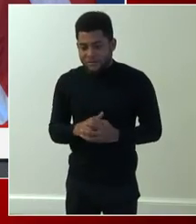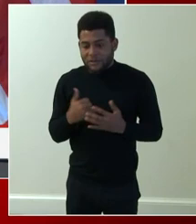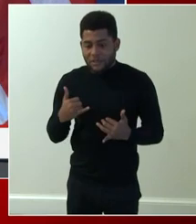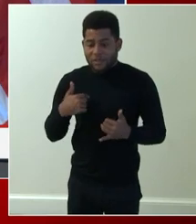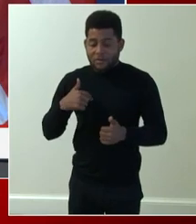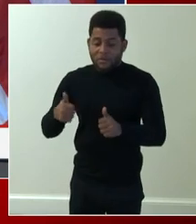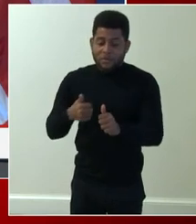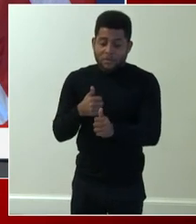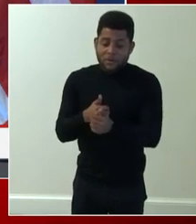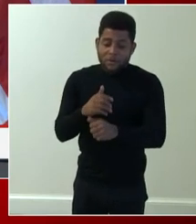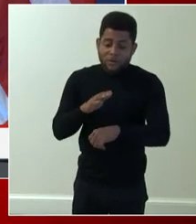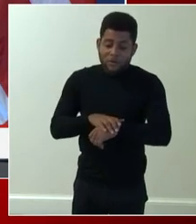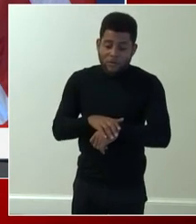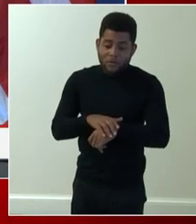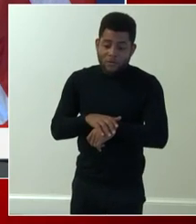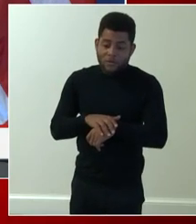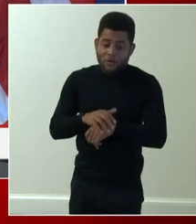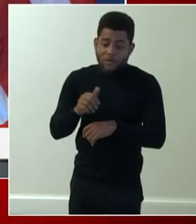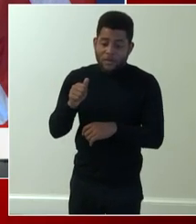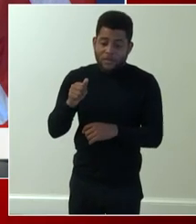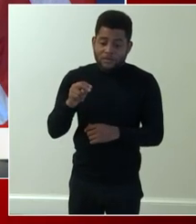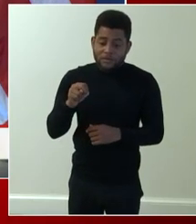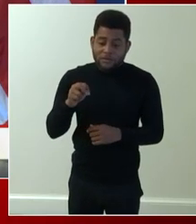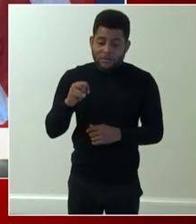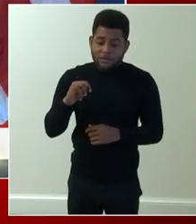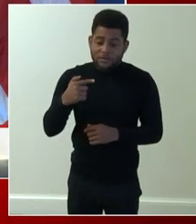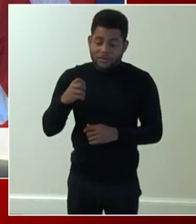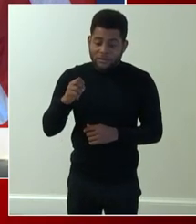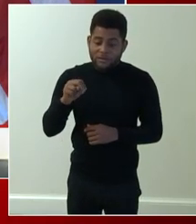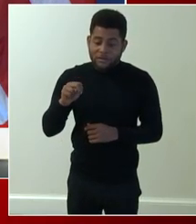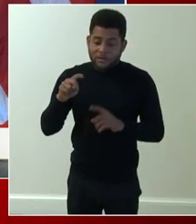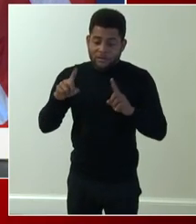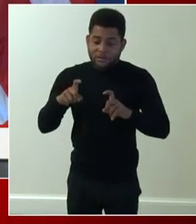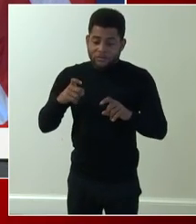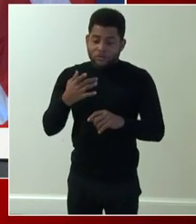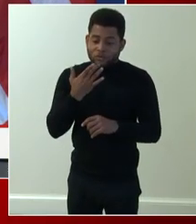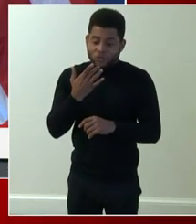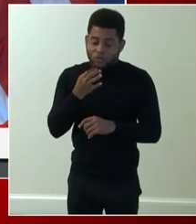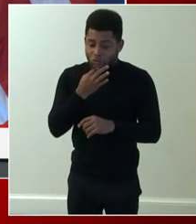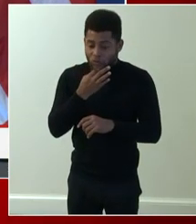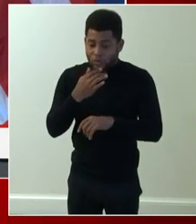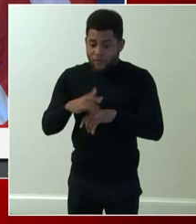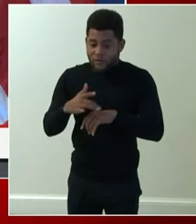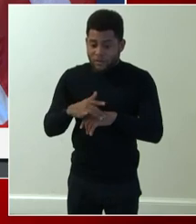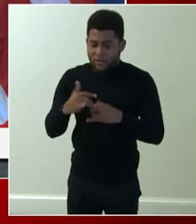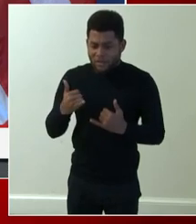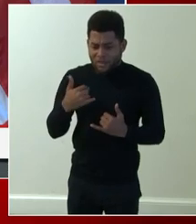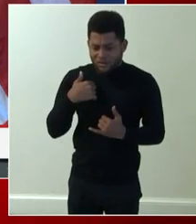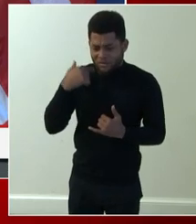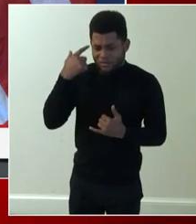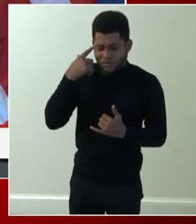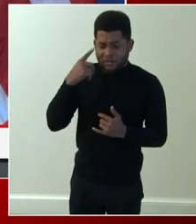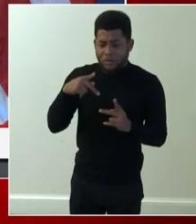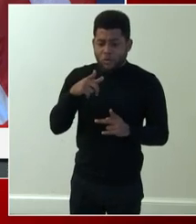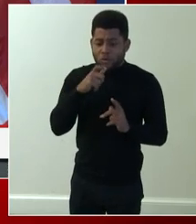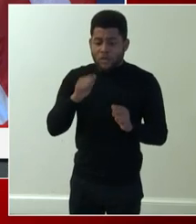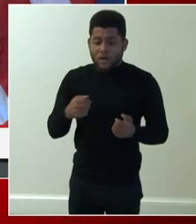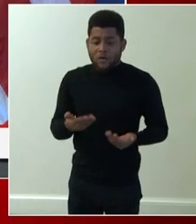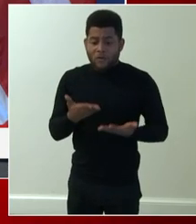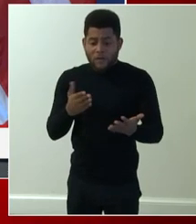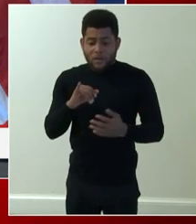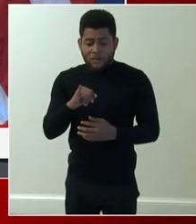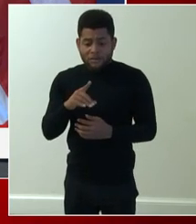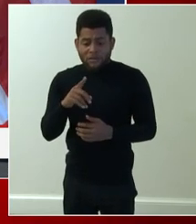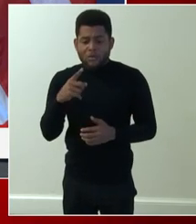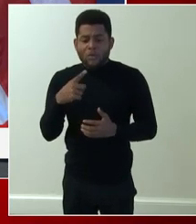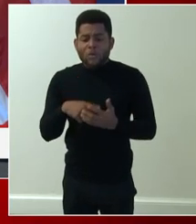the antigen test that will be available soon at libraries. I understand right now people are going to need to provide ID, but what about those who don't